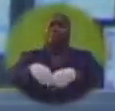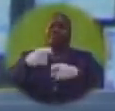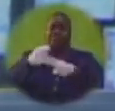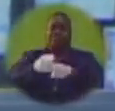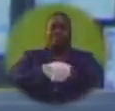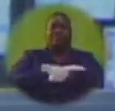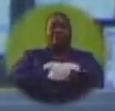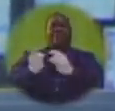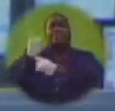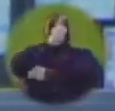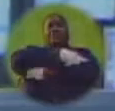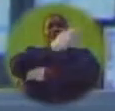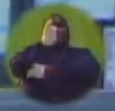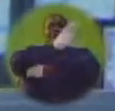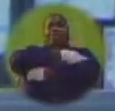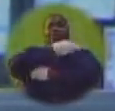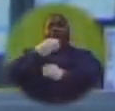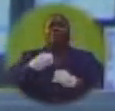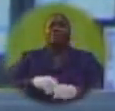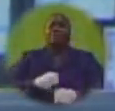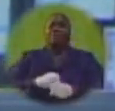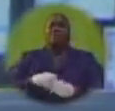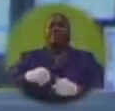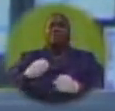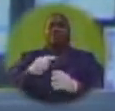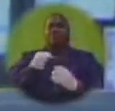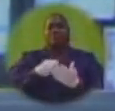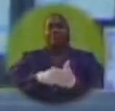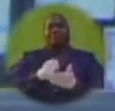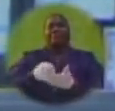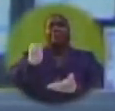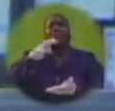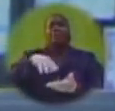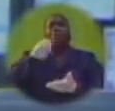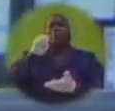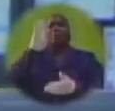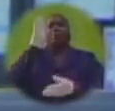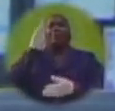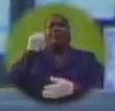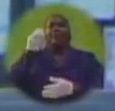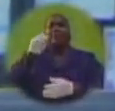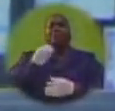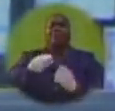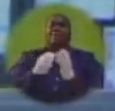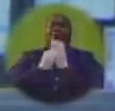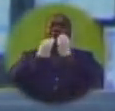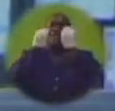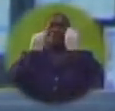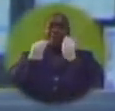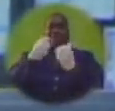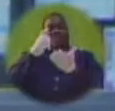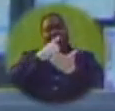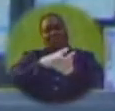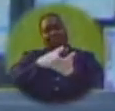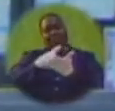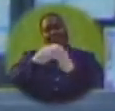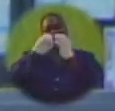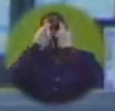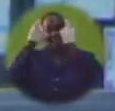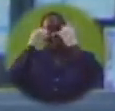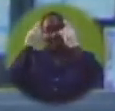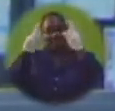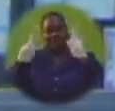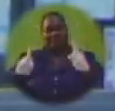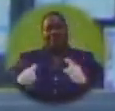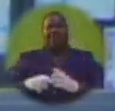enhance the day-to-day operations of the Treasury. OBM Limited triumphed in an architectural design competition hosted by